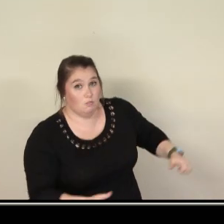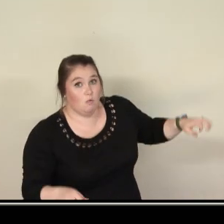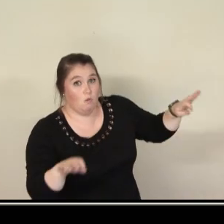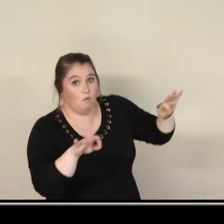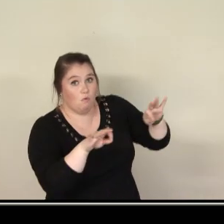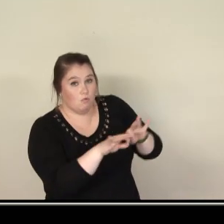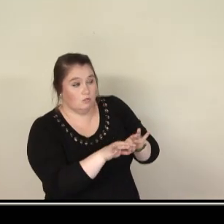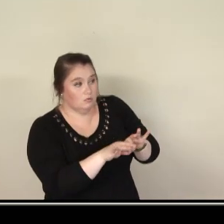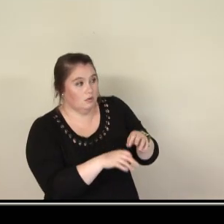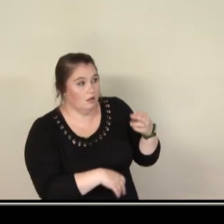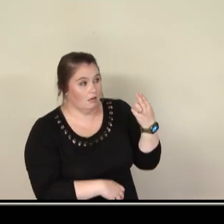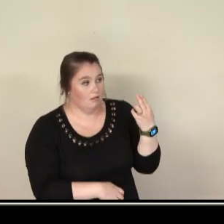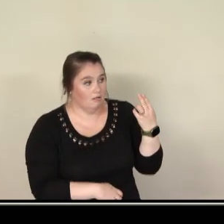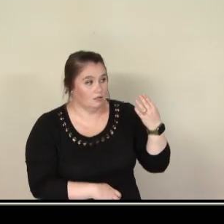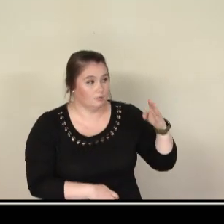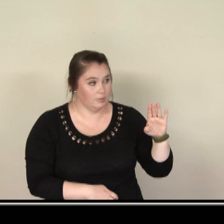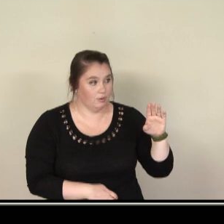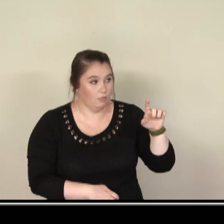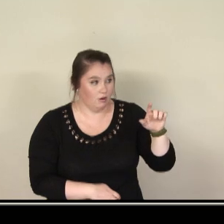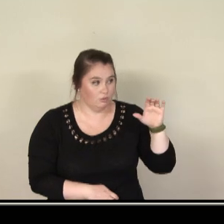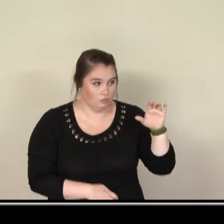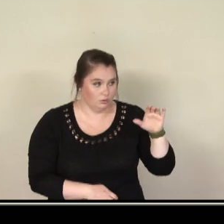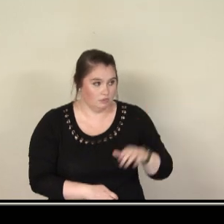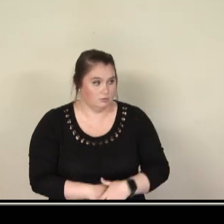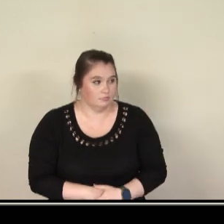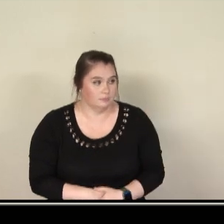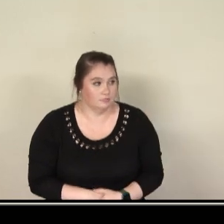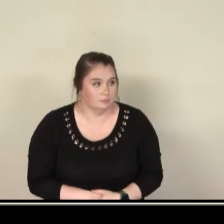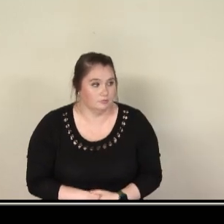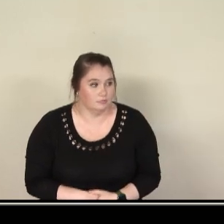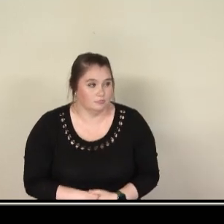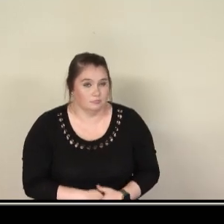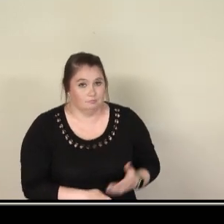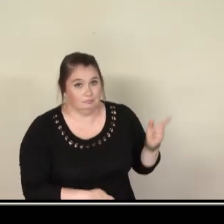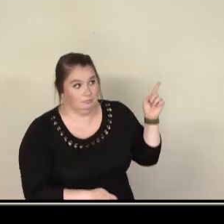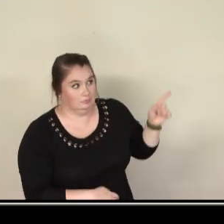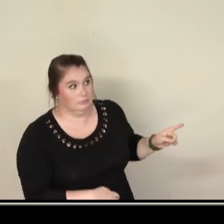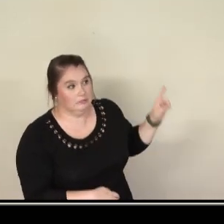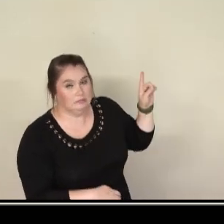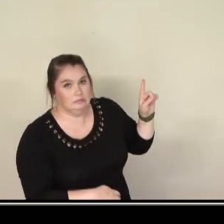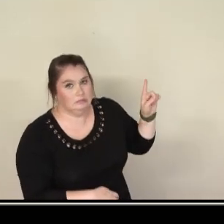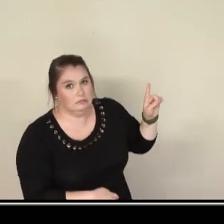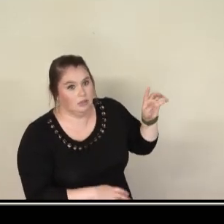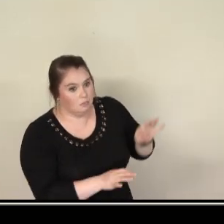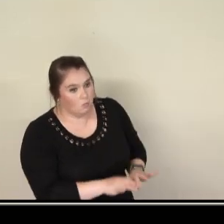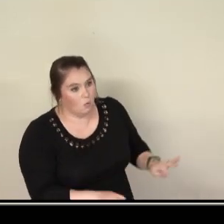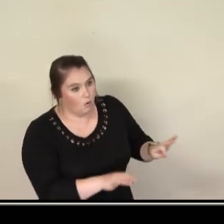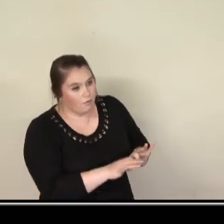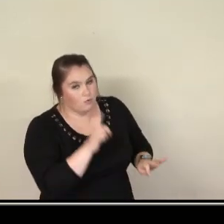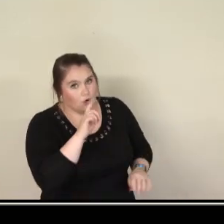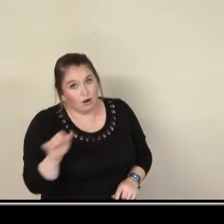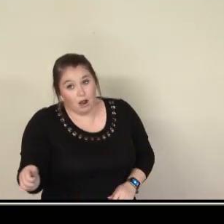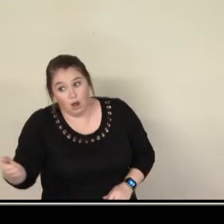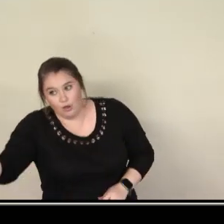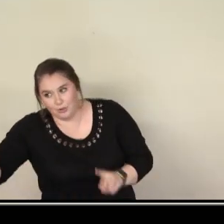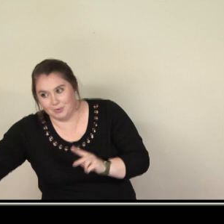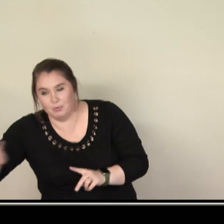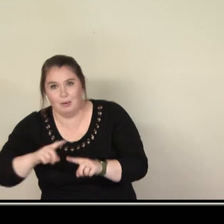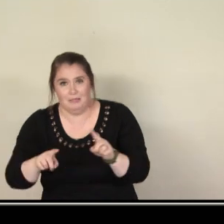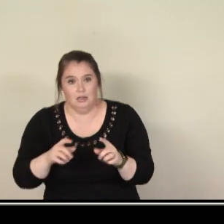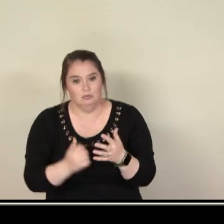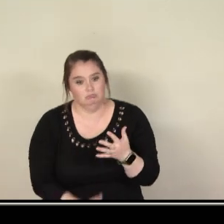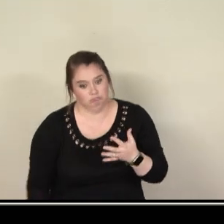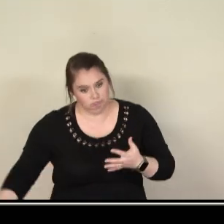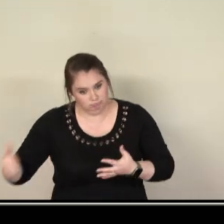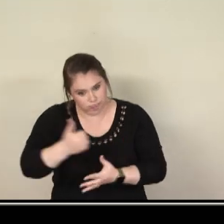page, House Bill 100. Those other bills are really important for other people. This one's really important for me, because this